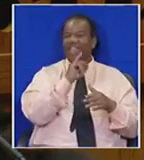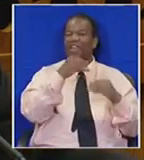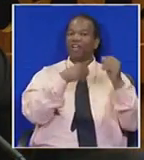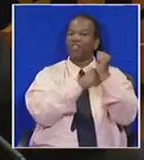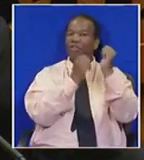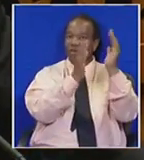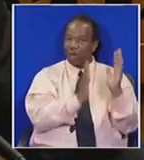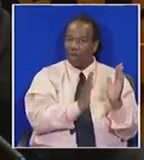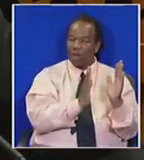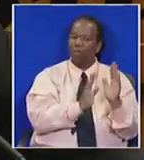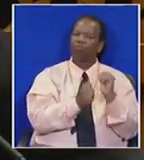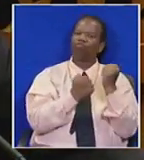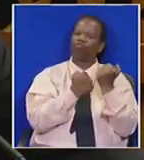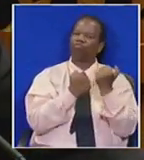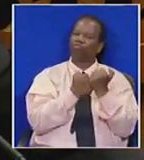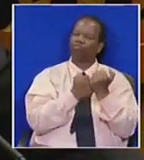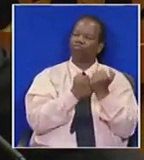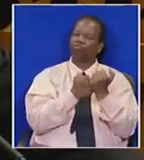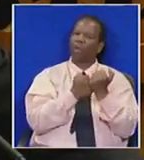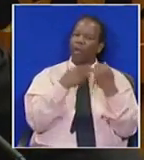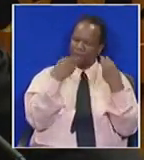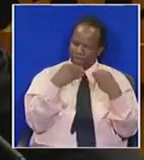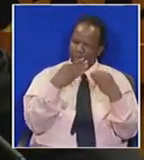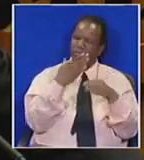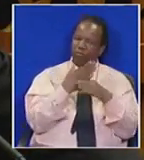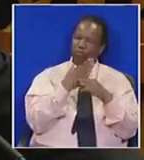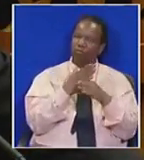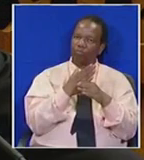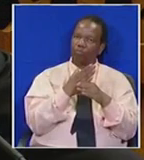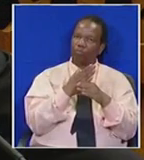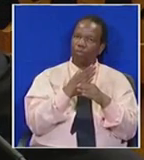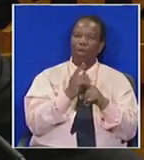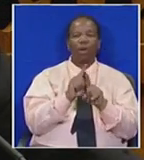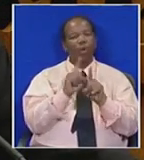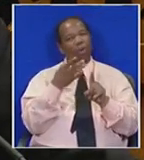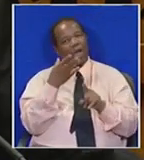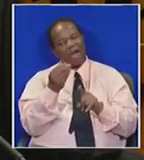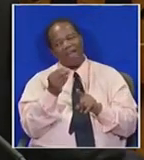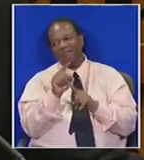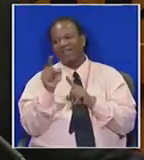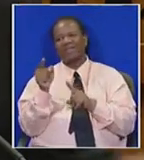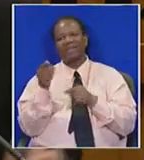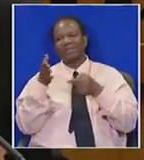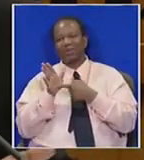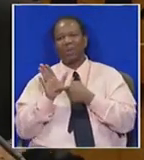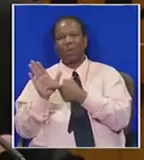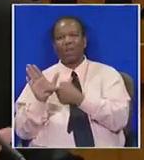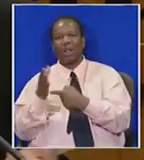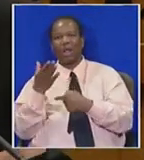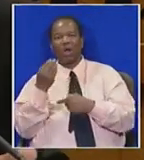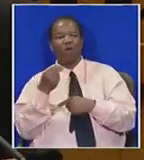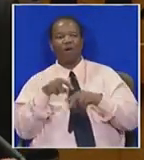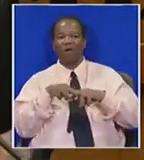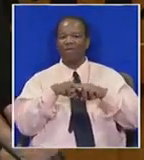supported actively in productive enterprises so that we move away from a model that relies simply on black South Africans